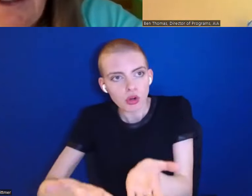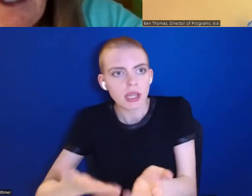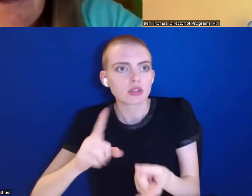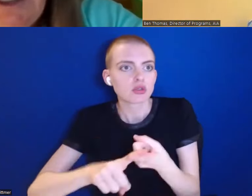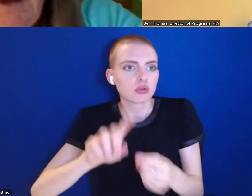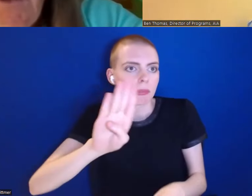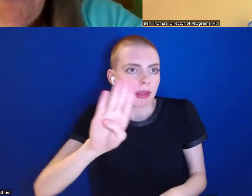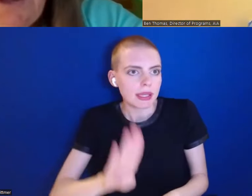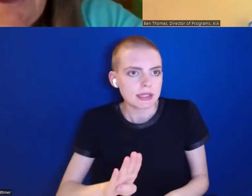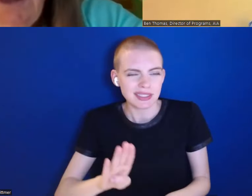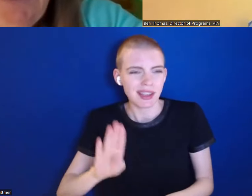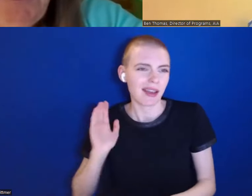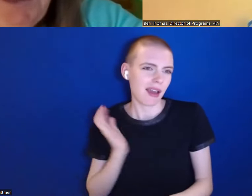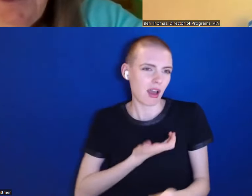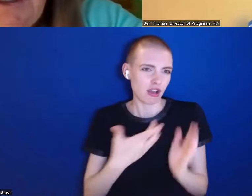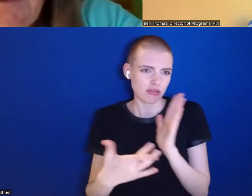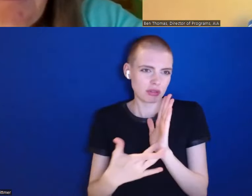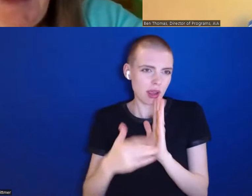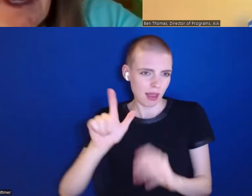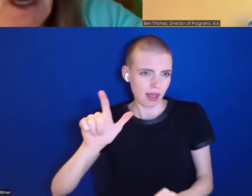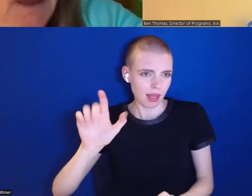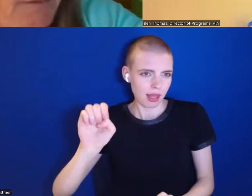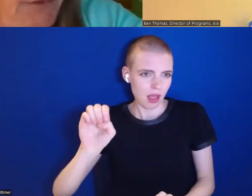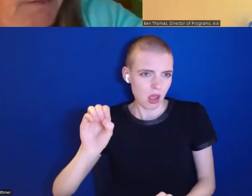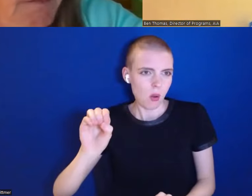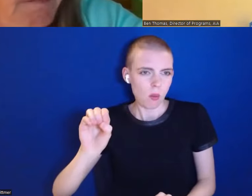outside. Artec Leo has a built-in